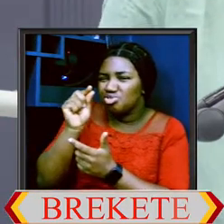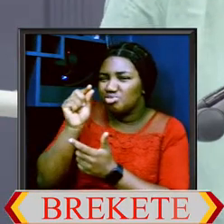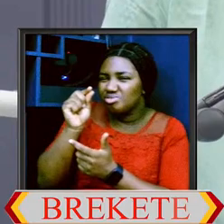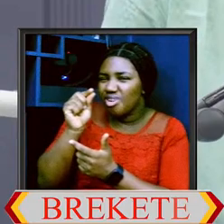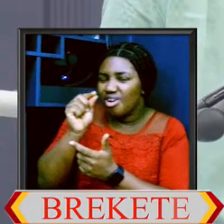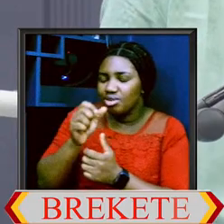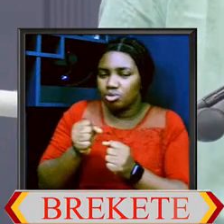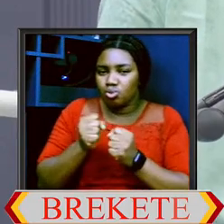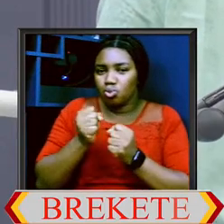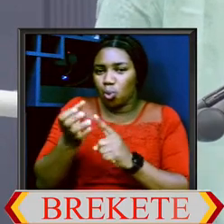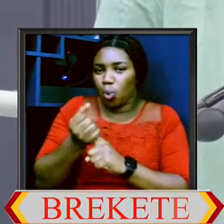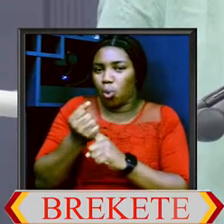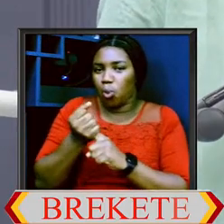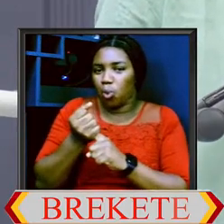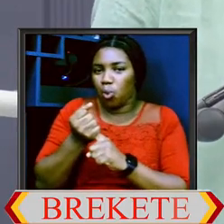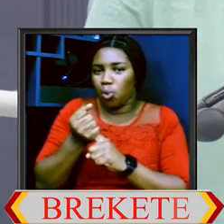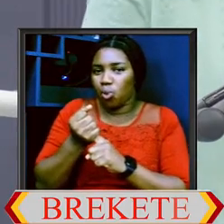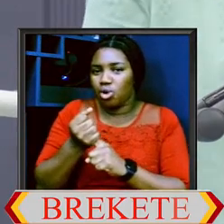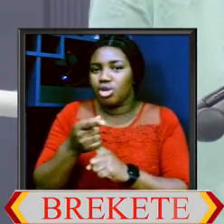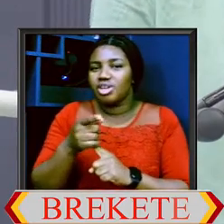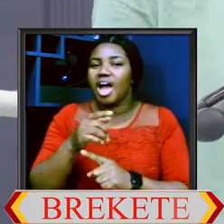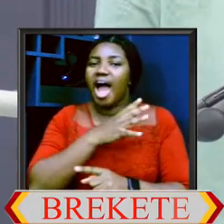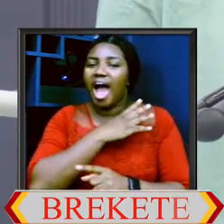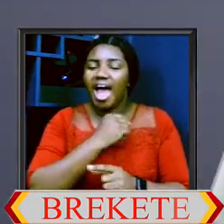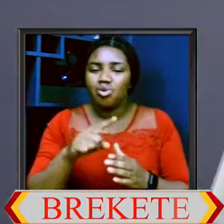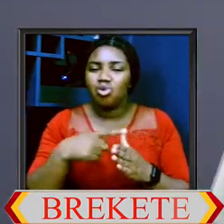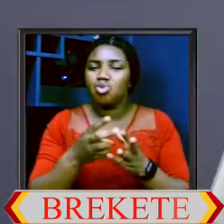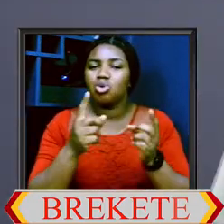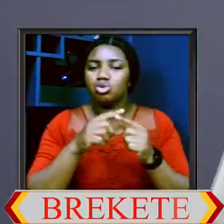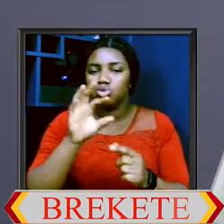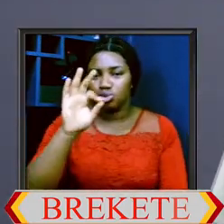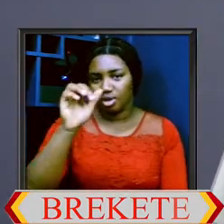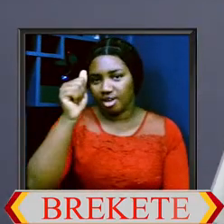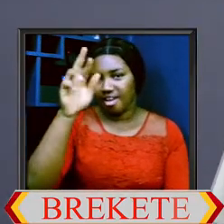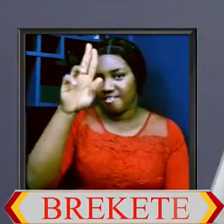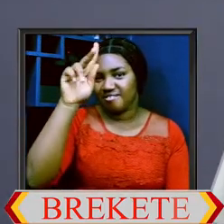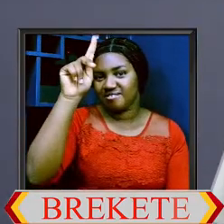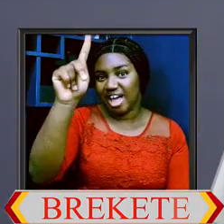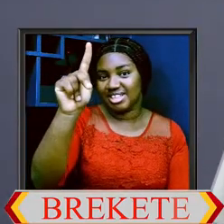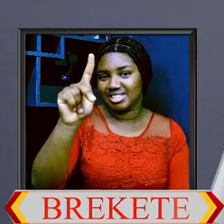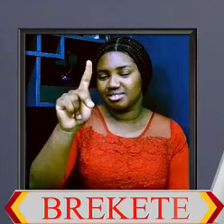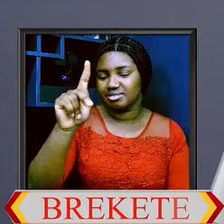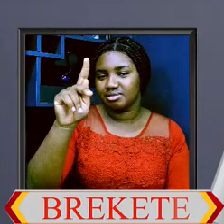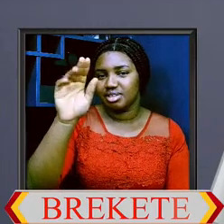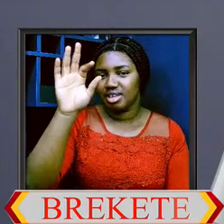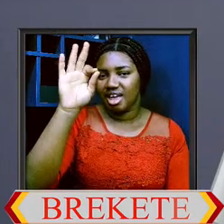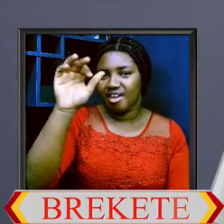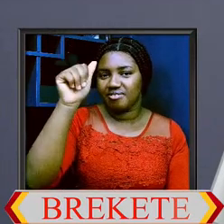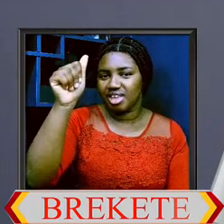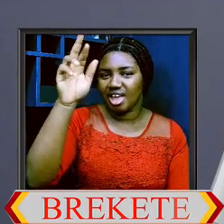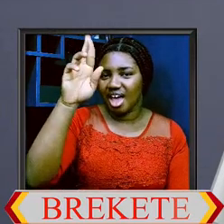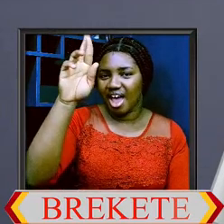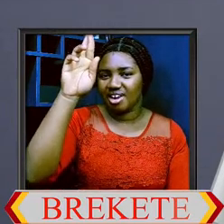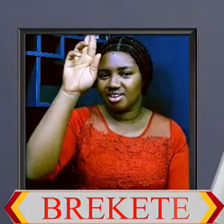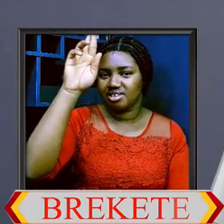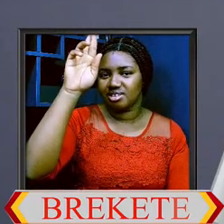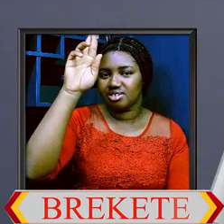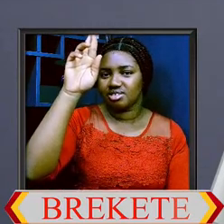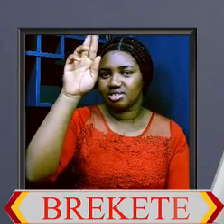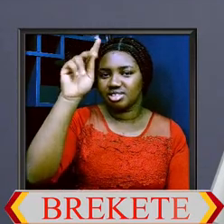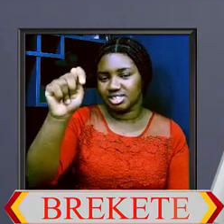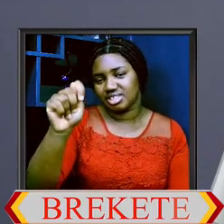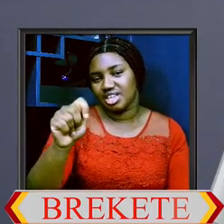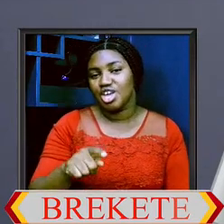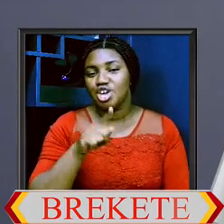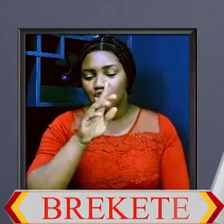newspaper you look left you look right nobody then you your children not go learn ABCD for wall because no be a